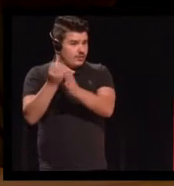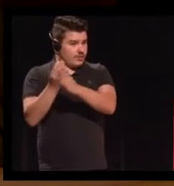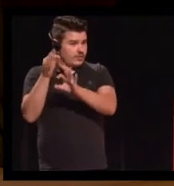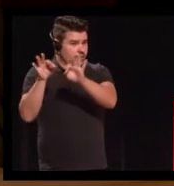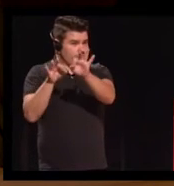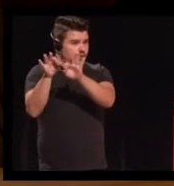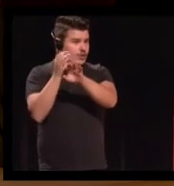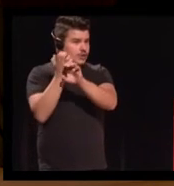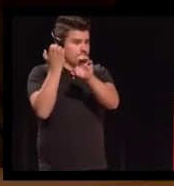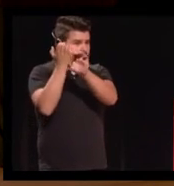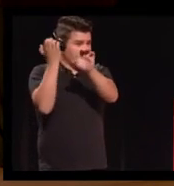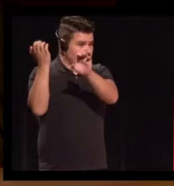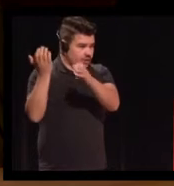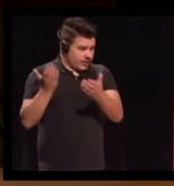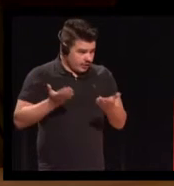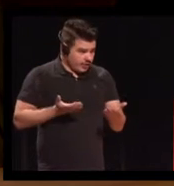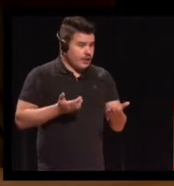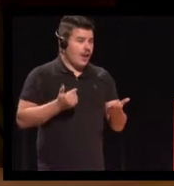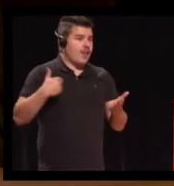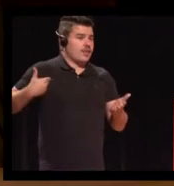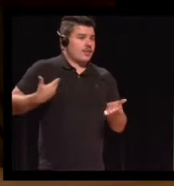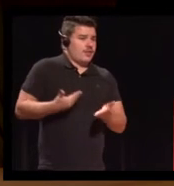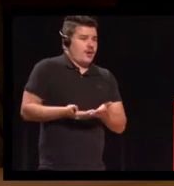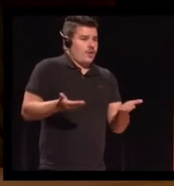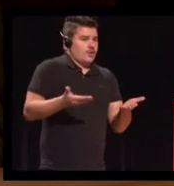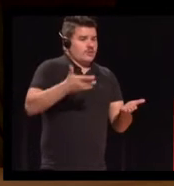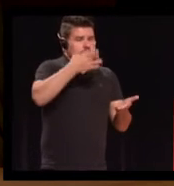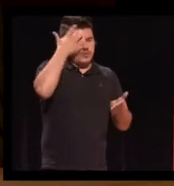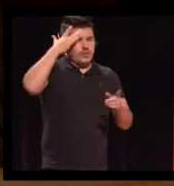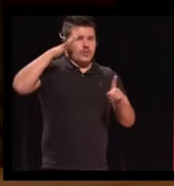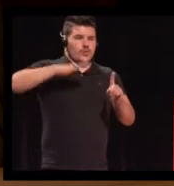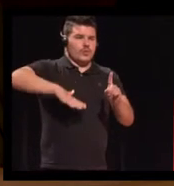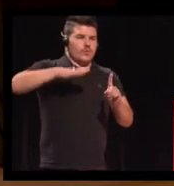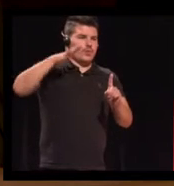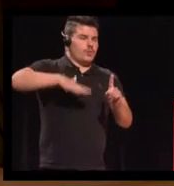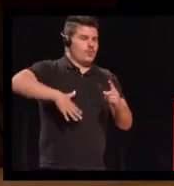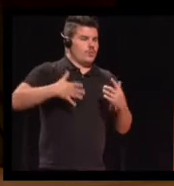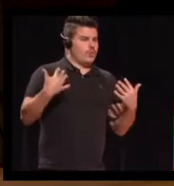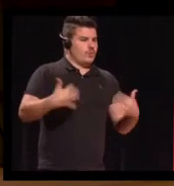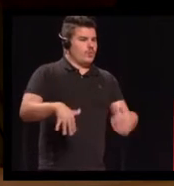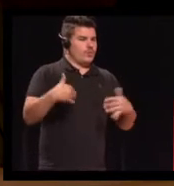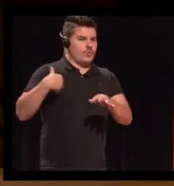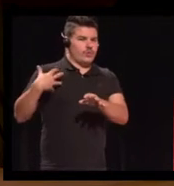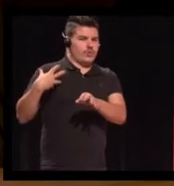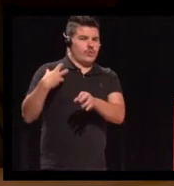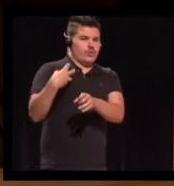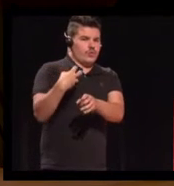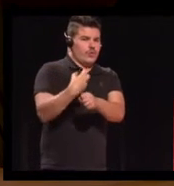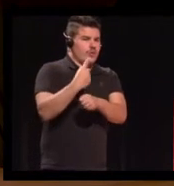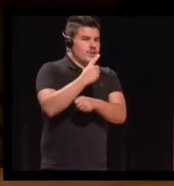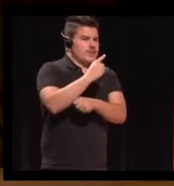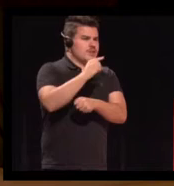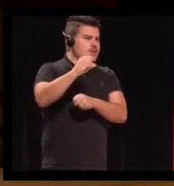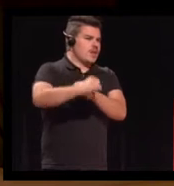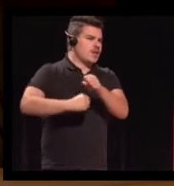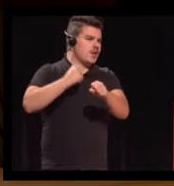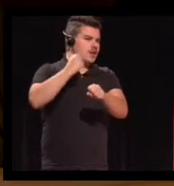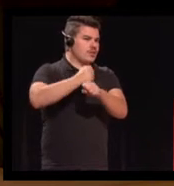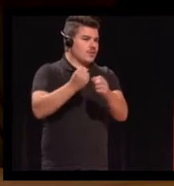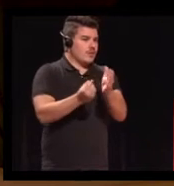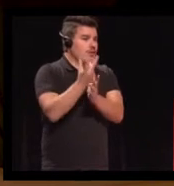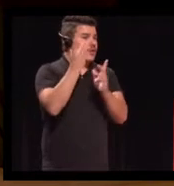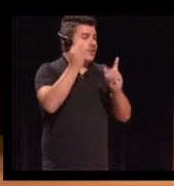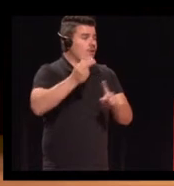praised today because he came with inventions that took hundreds of years before being put in practice. I'm thinking of the helicopter, for example,